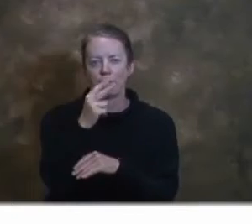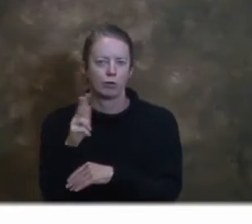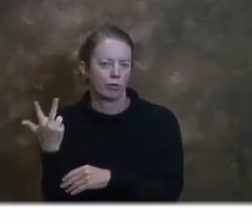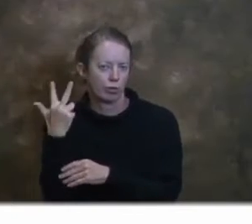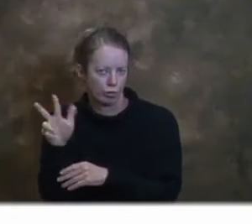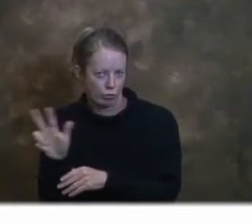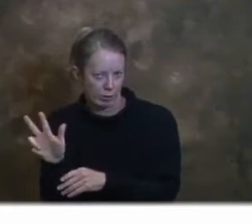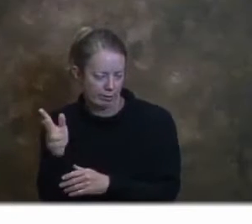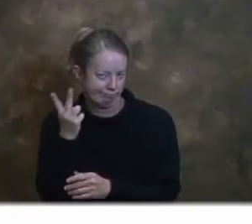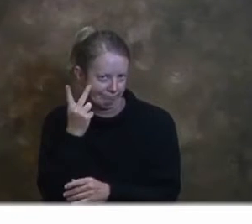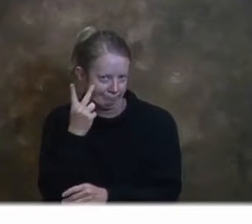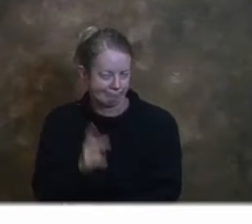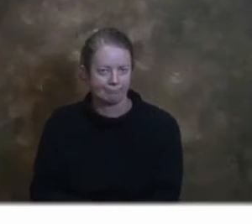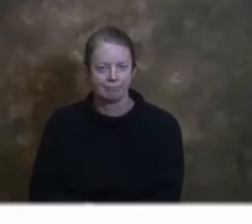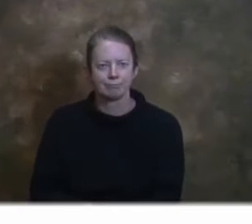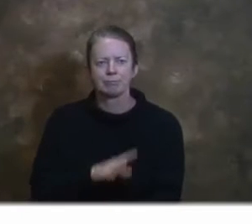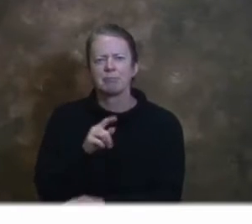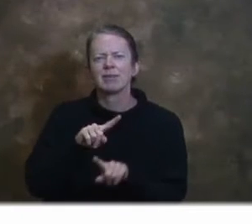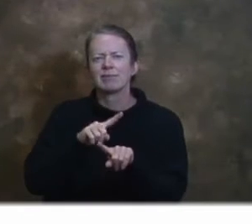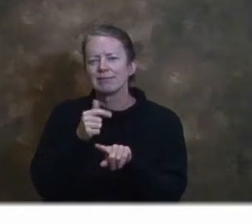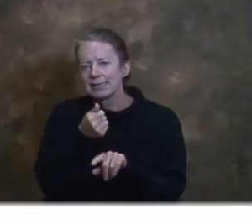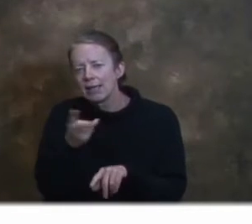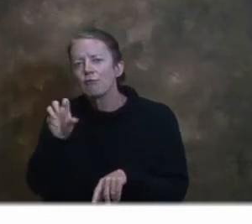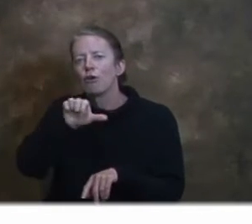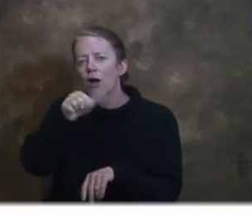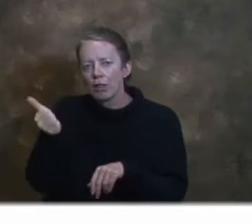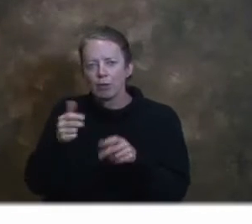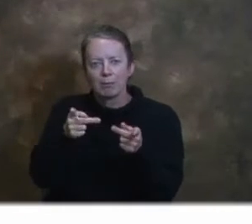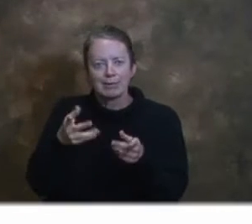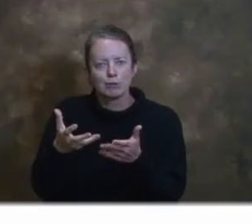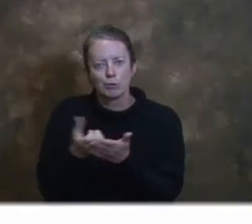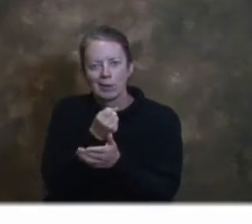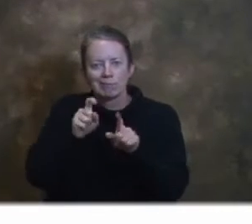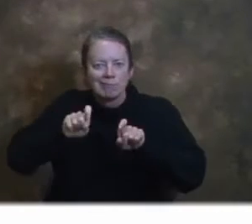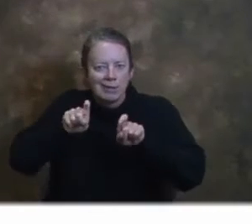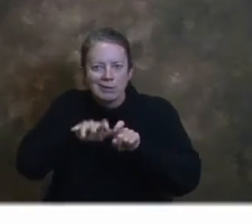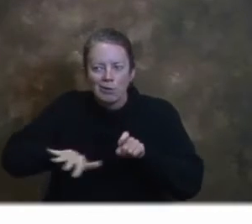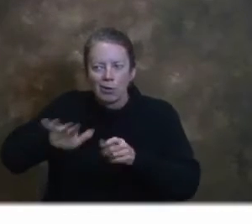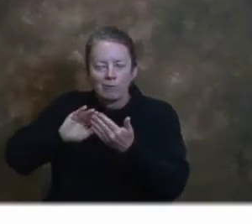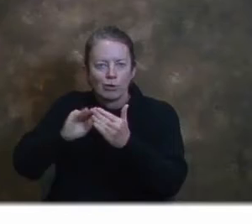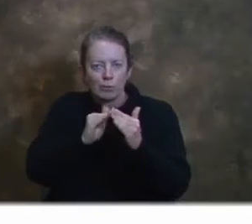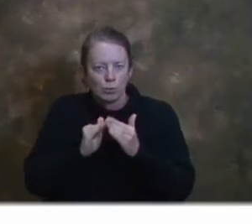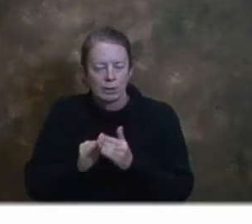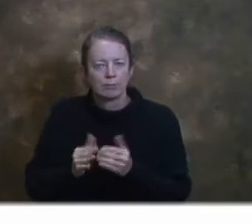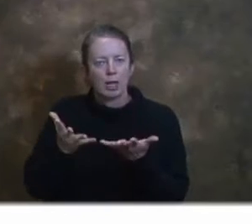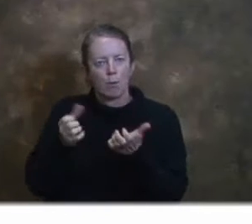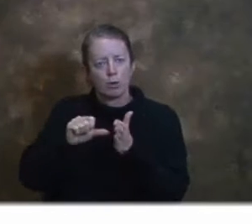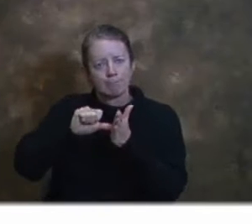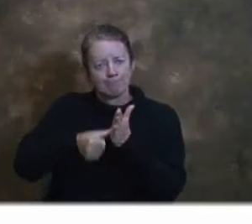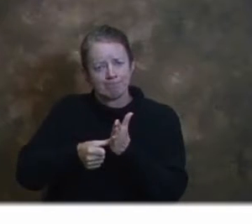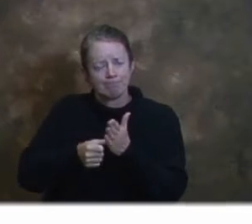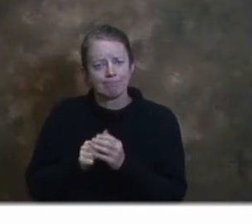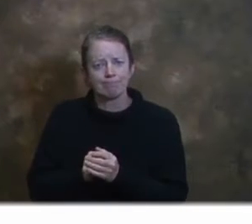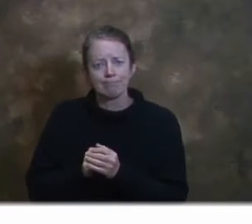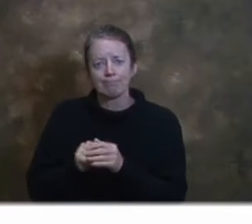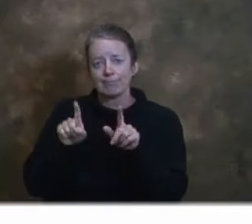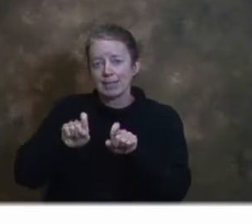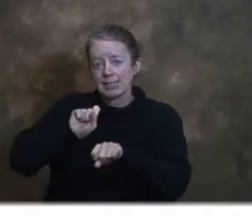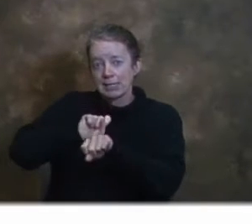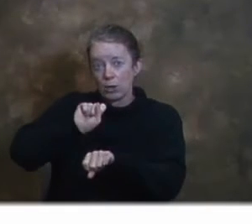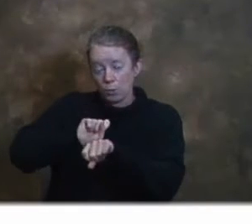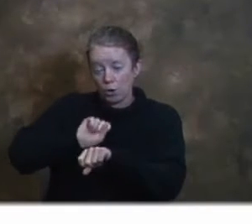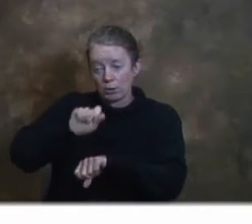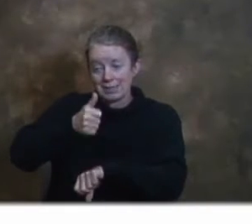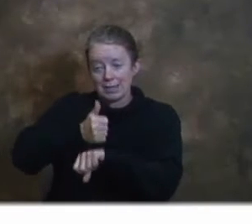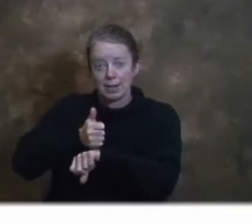numerous places and testing providers within our community. I did want to highlight the testing efforts in place in our